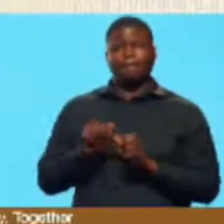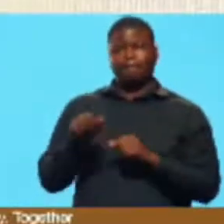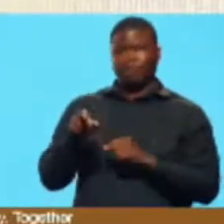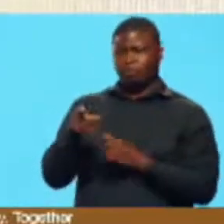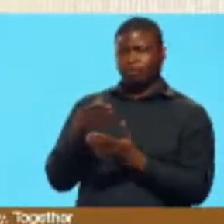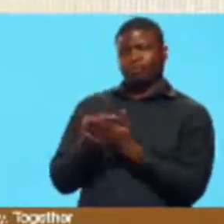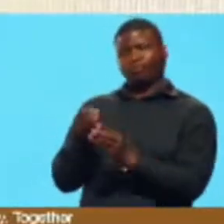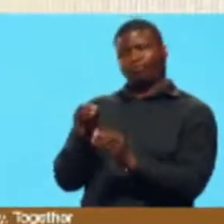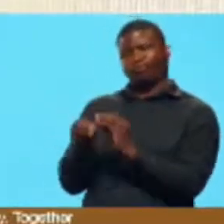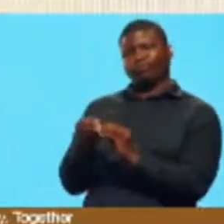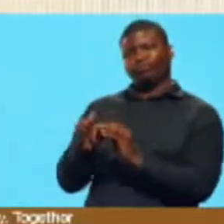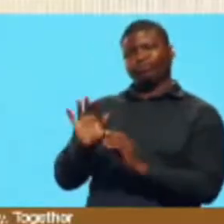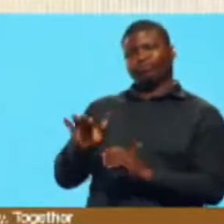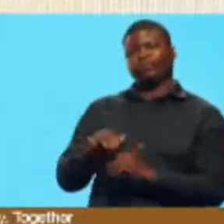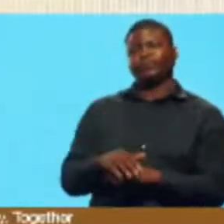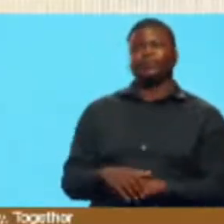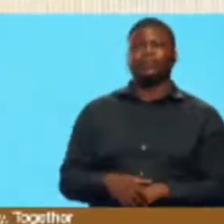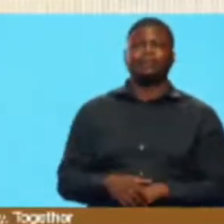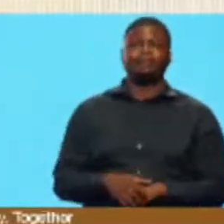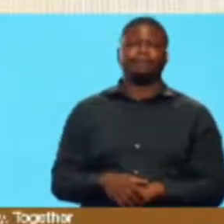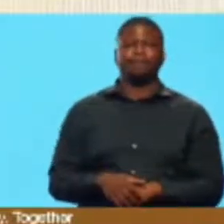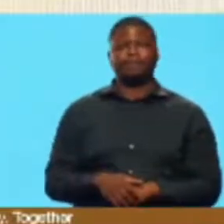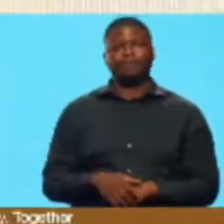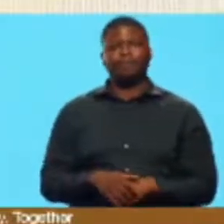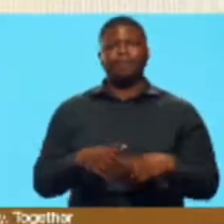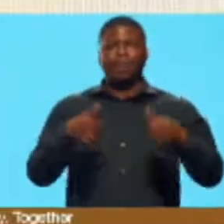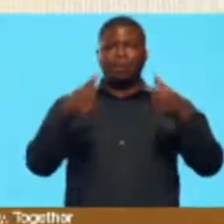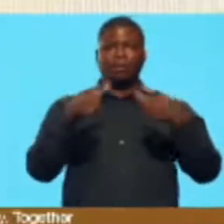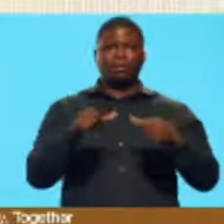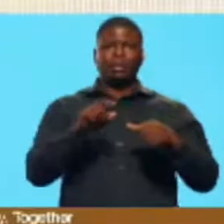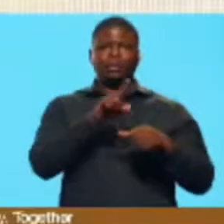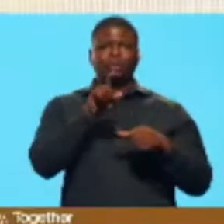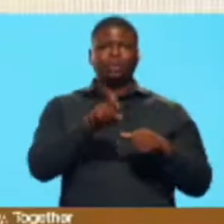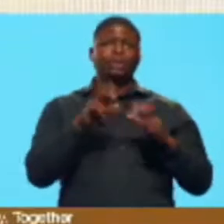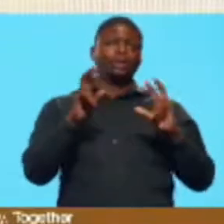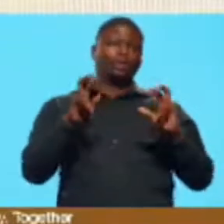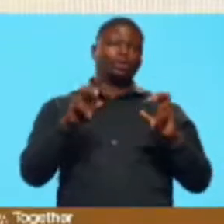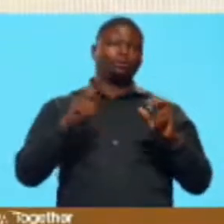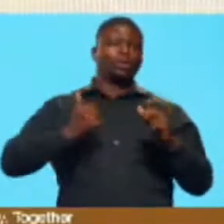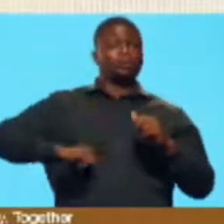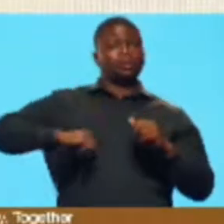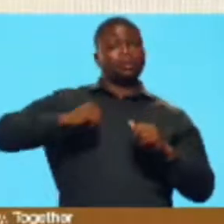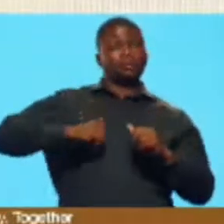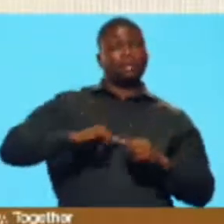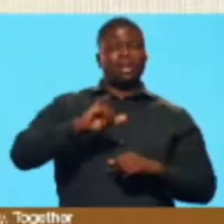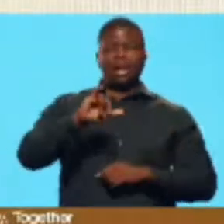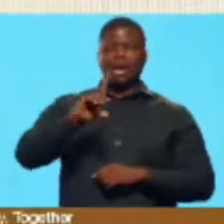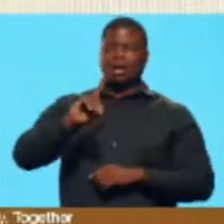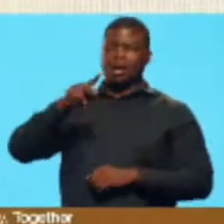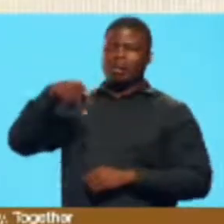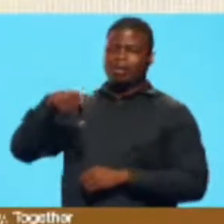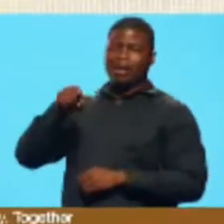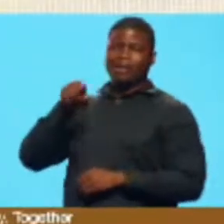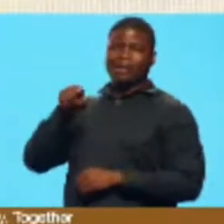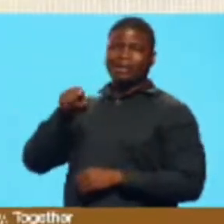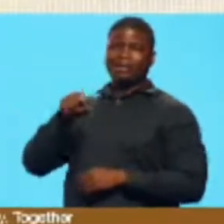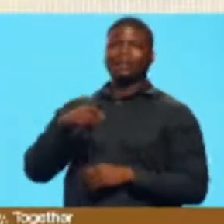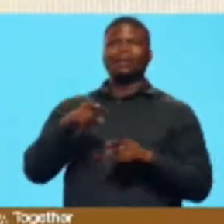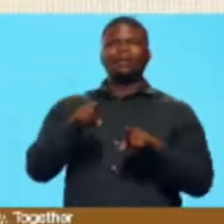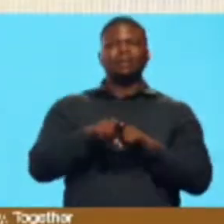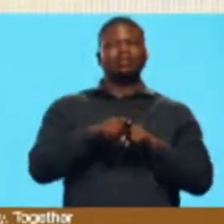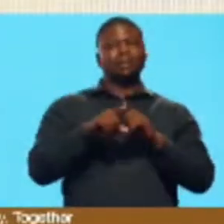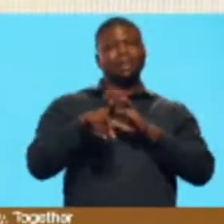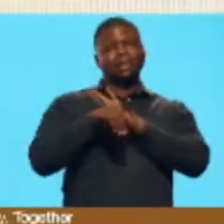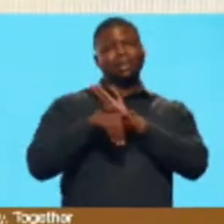transition. Going back to a question of municipalities, IDP, district development